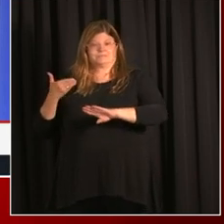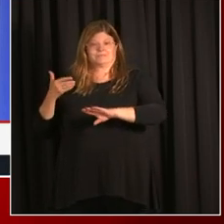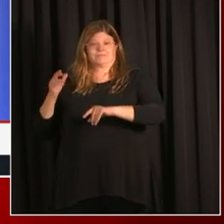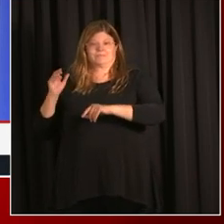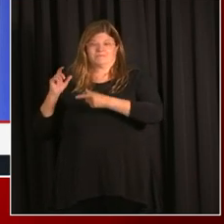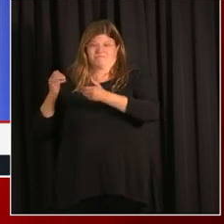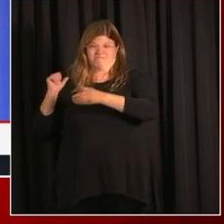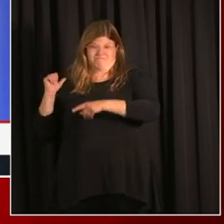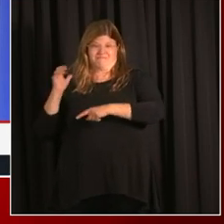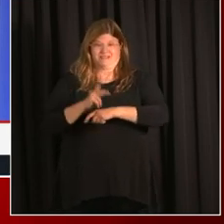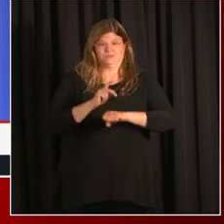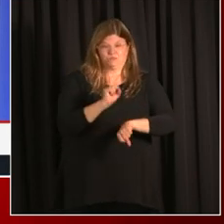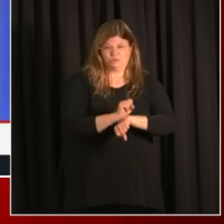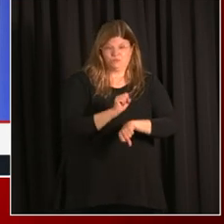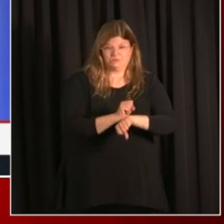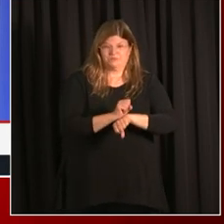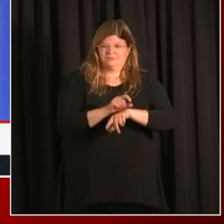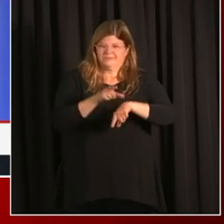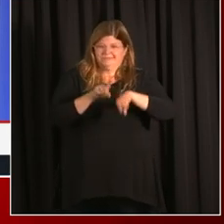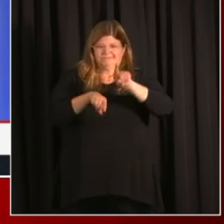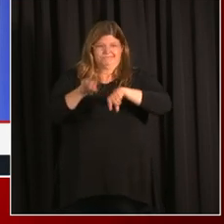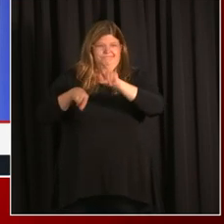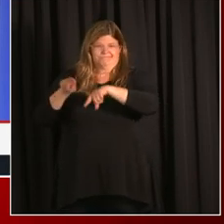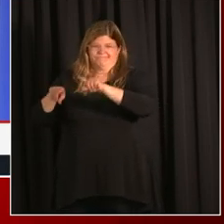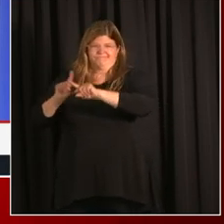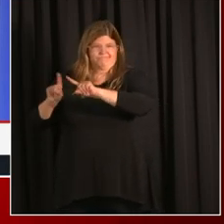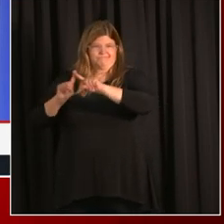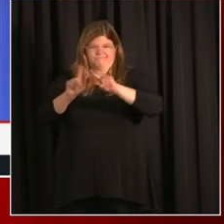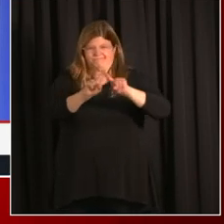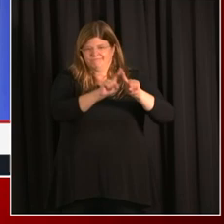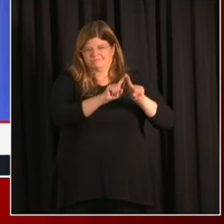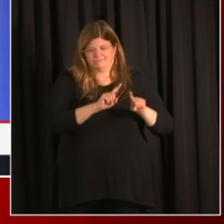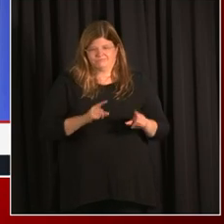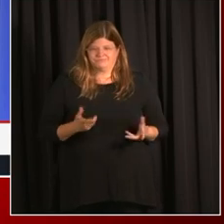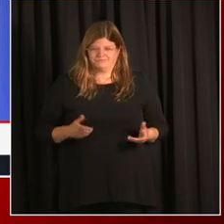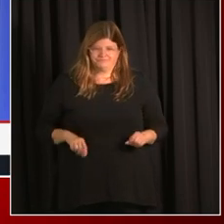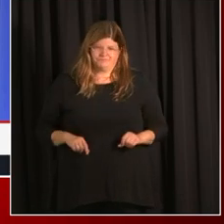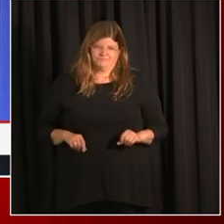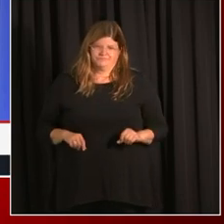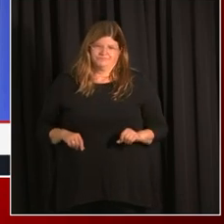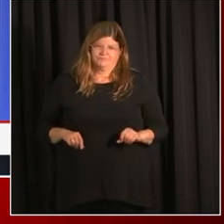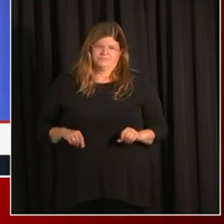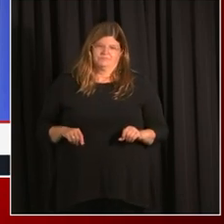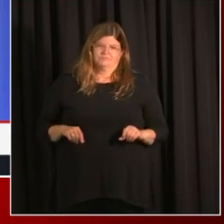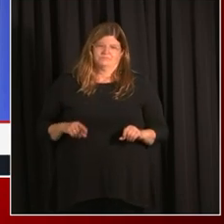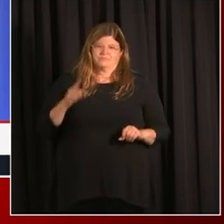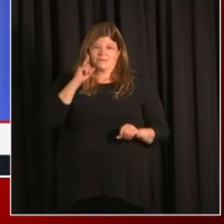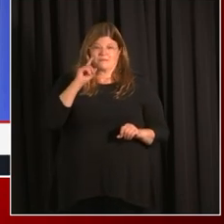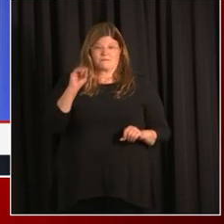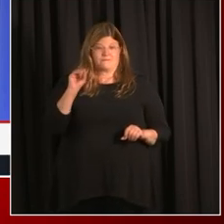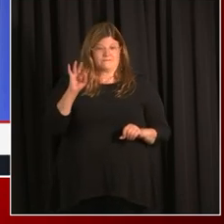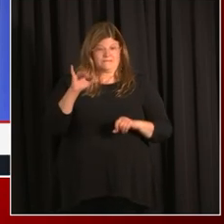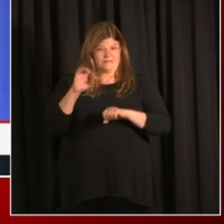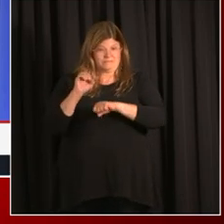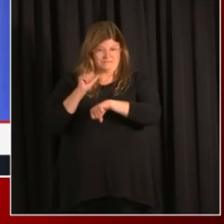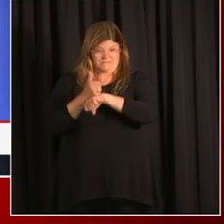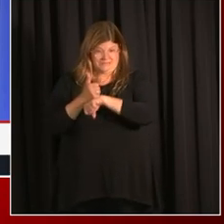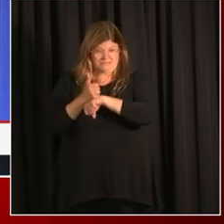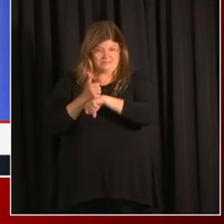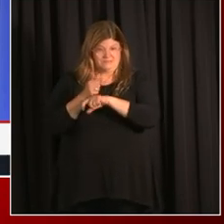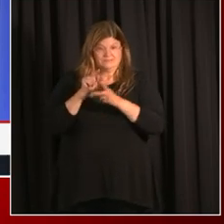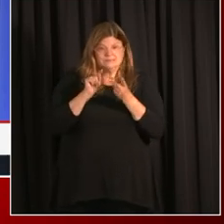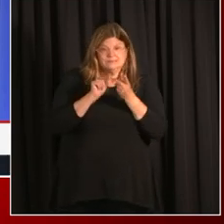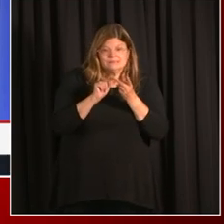to employment for all types of employment. So there, for office-based jobs,